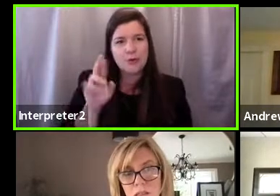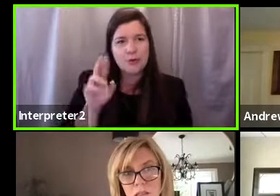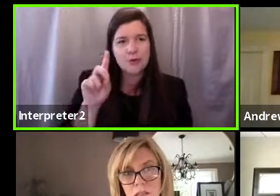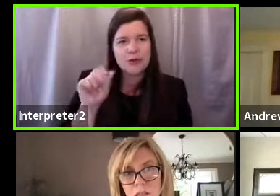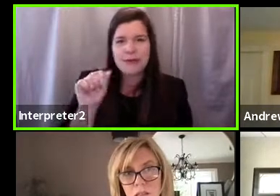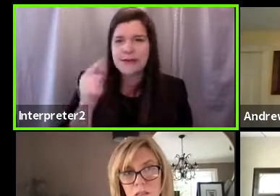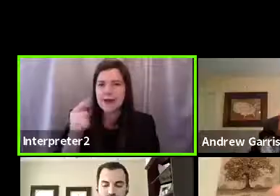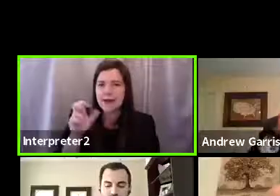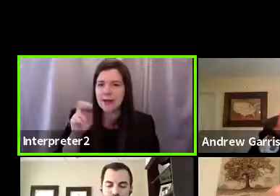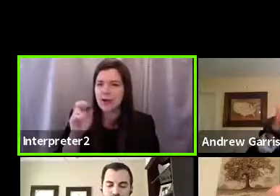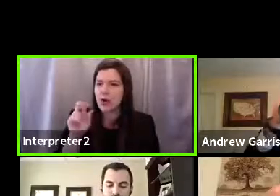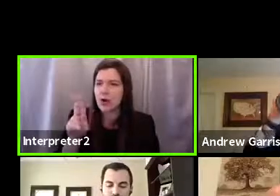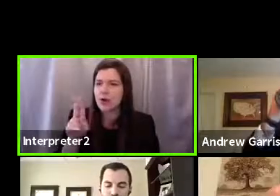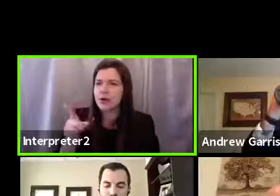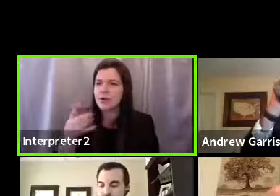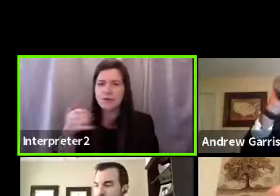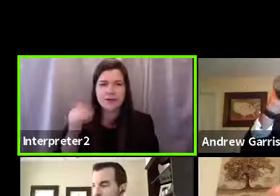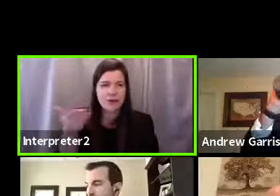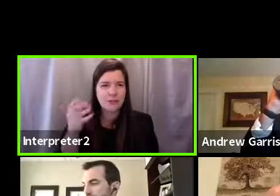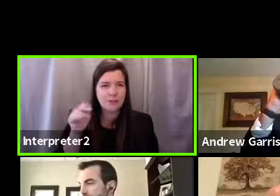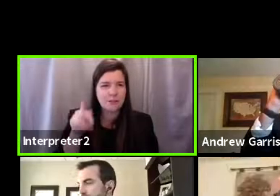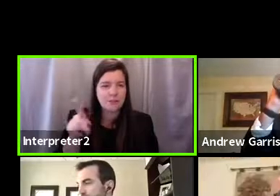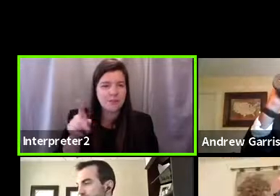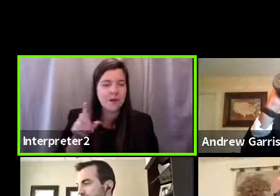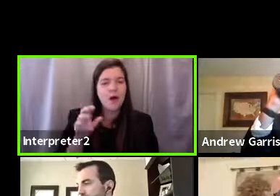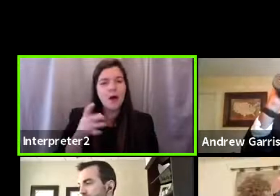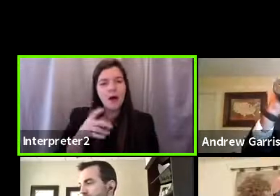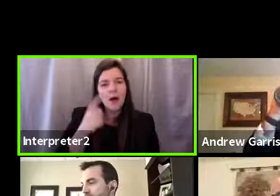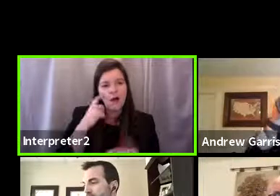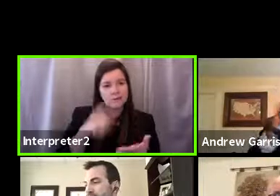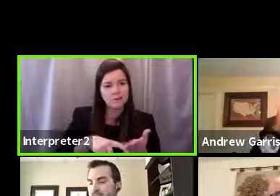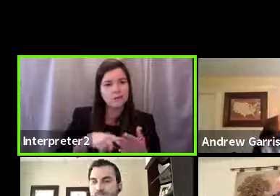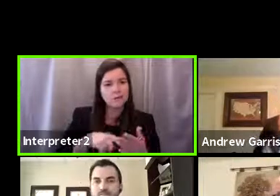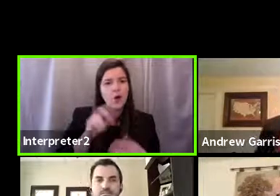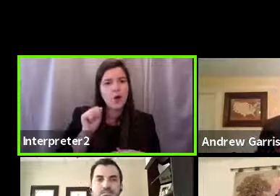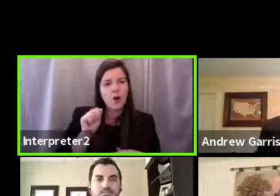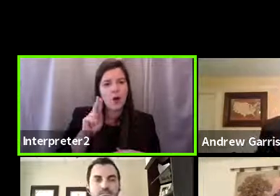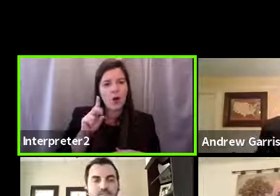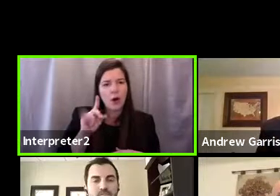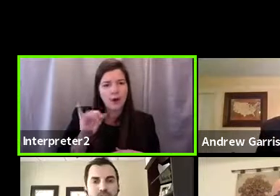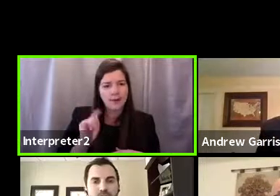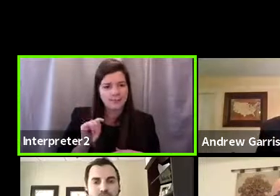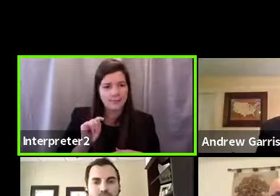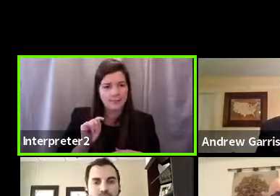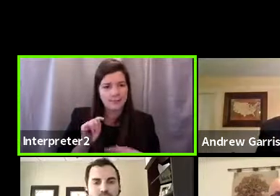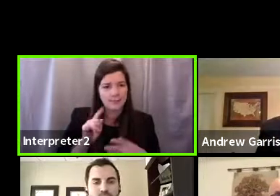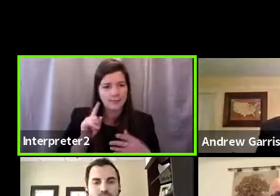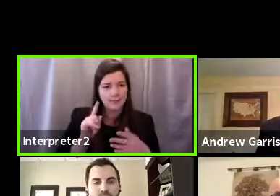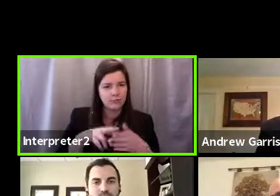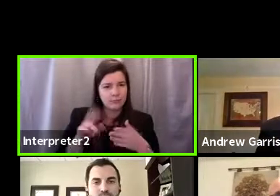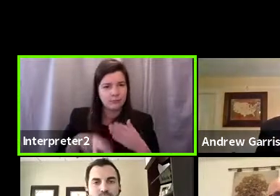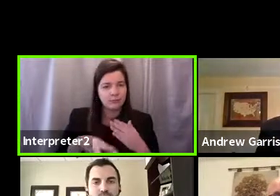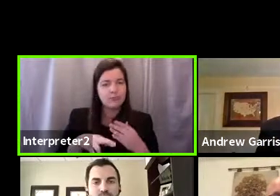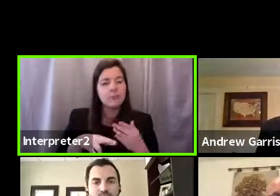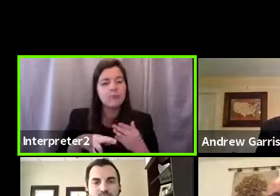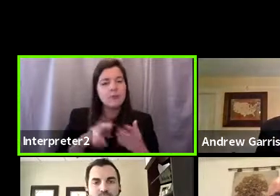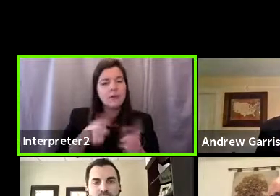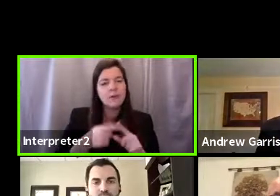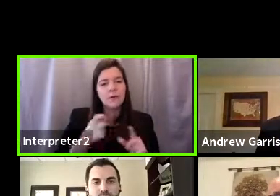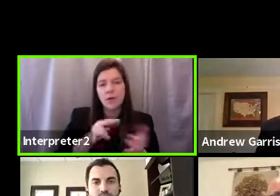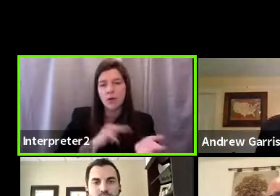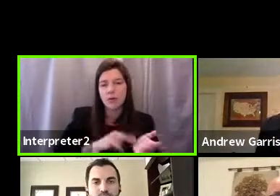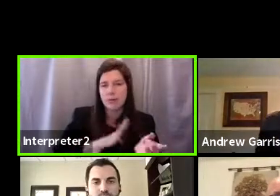there he is. He's still in the, so we've got audit findings that have to do with the nursing board and the Board of